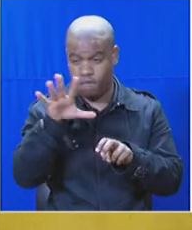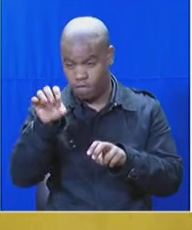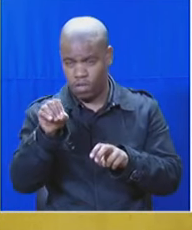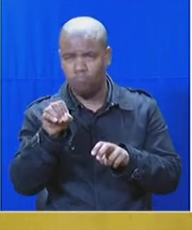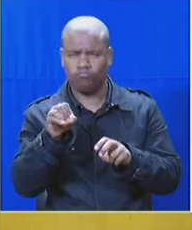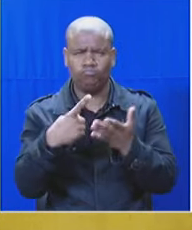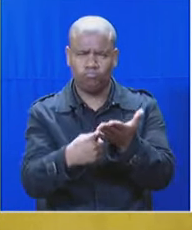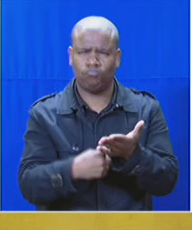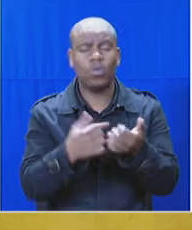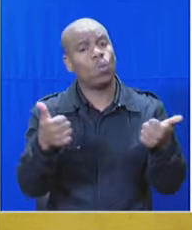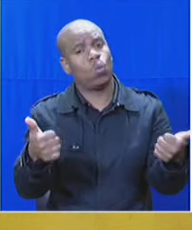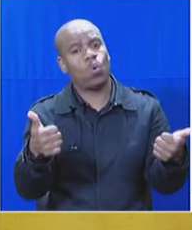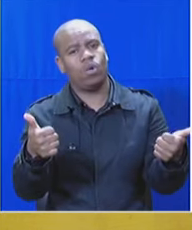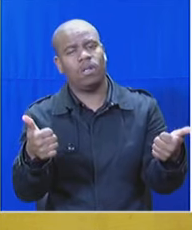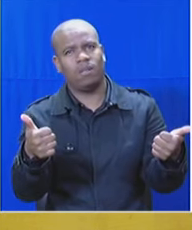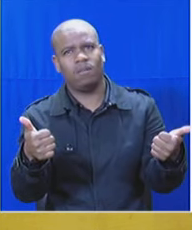Itsho ba ibaliwe.